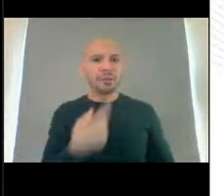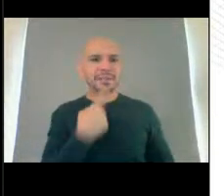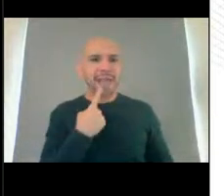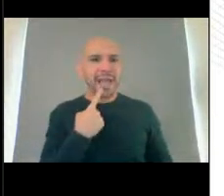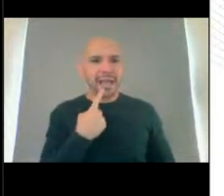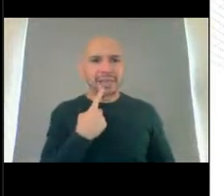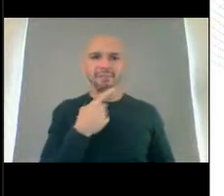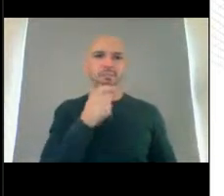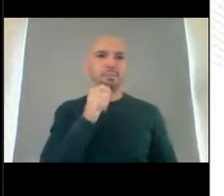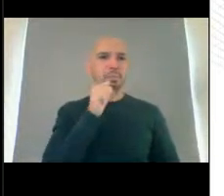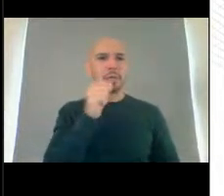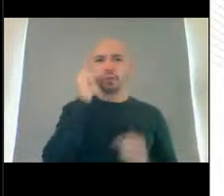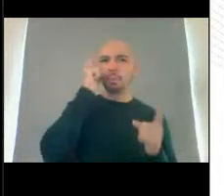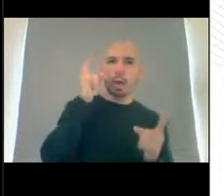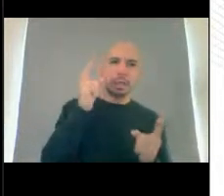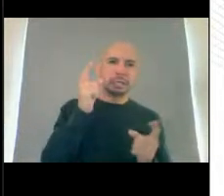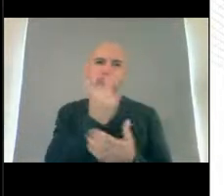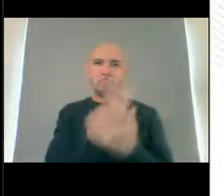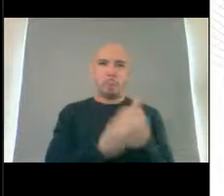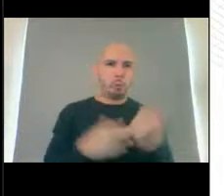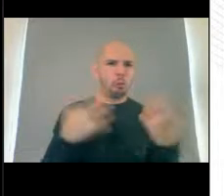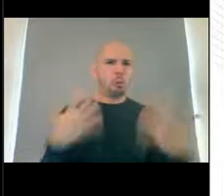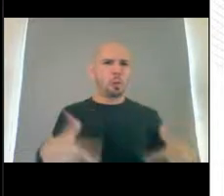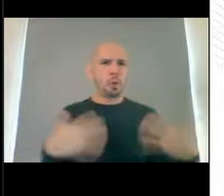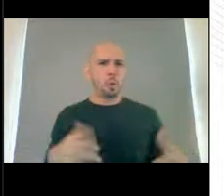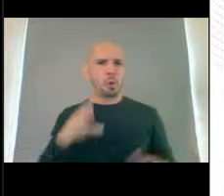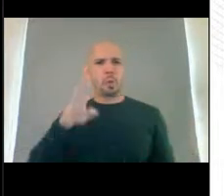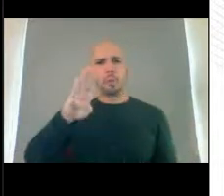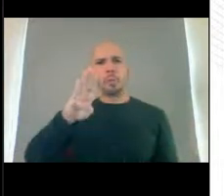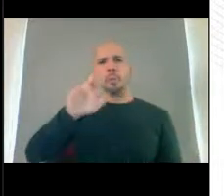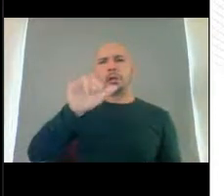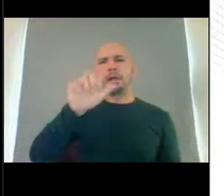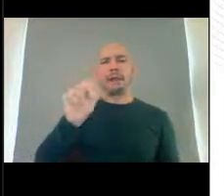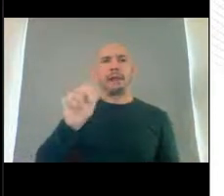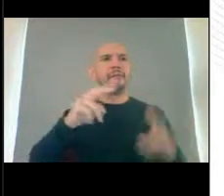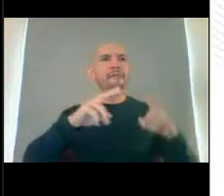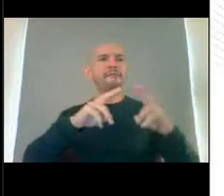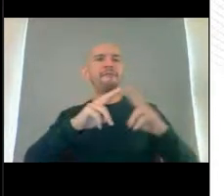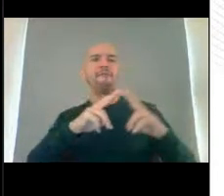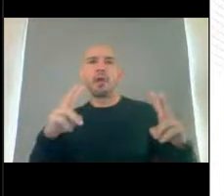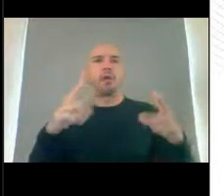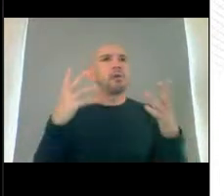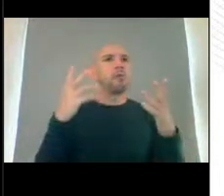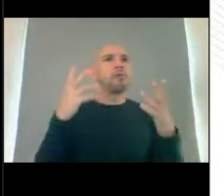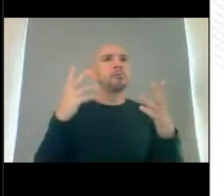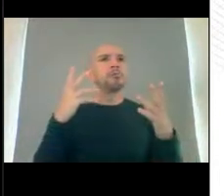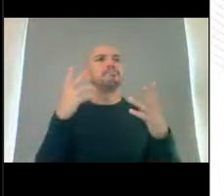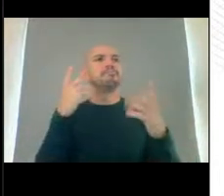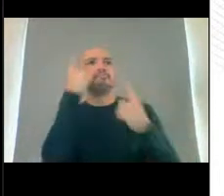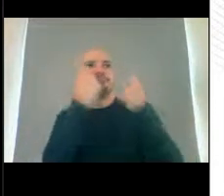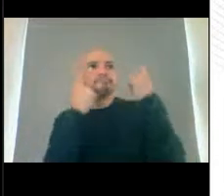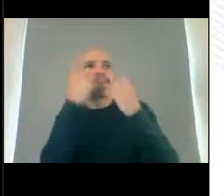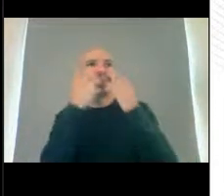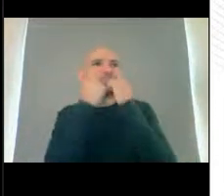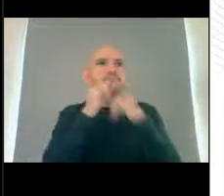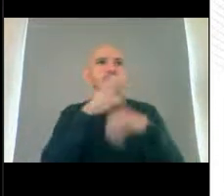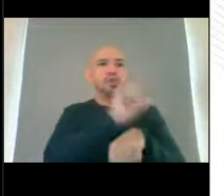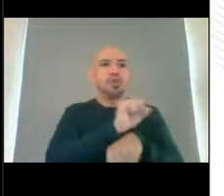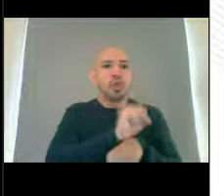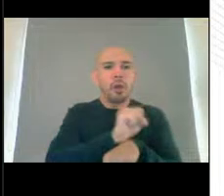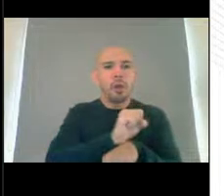actions um brian is very conscientious about his job a hard-working and always so proactive about public